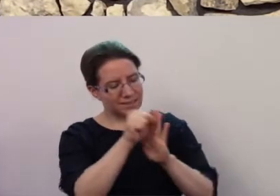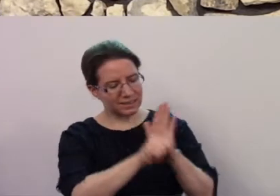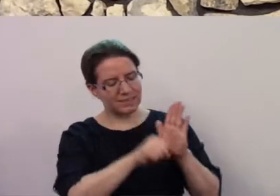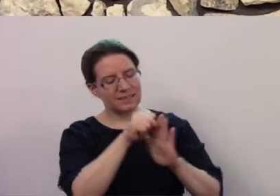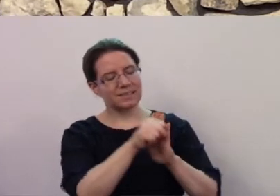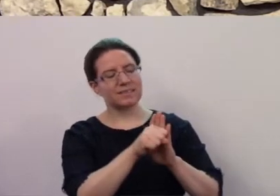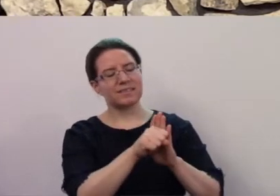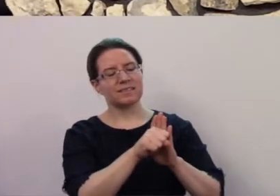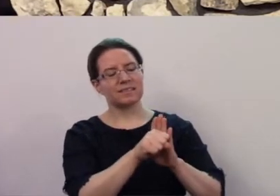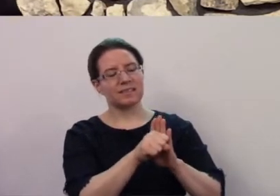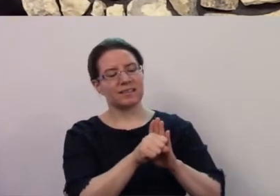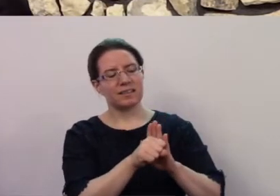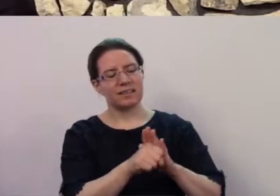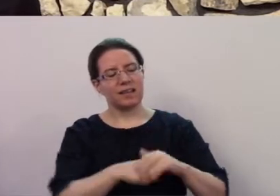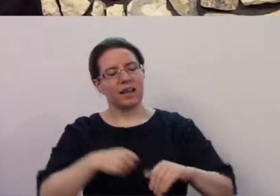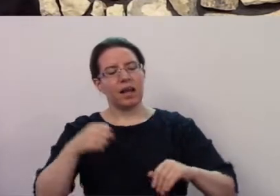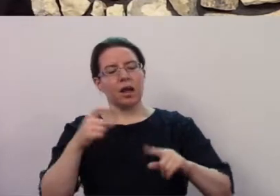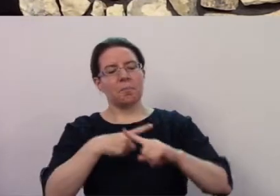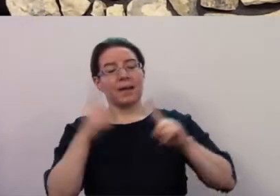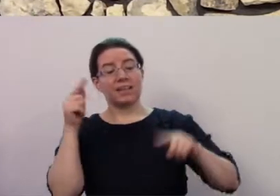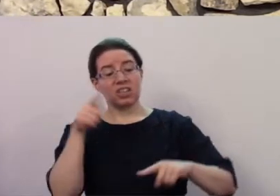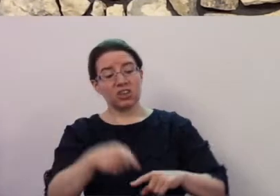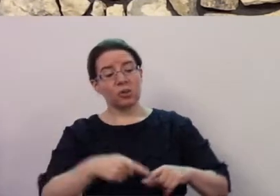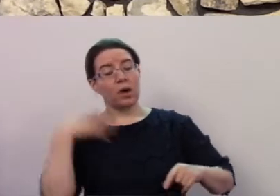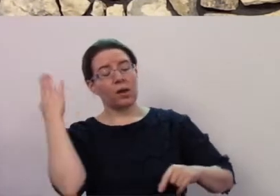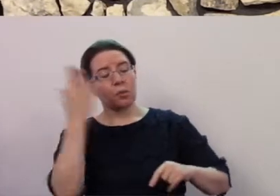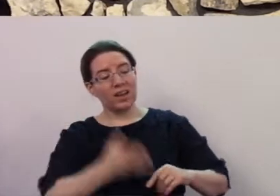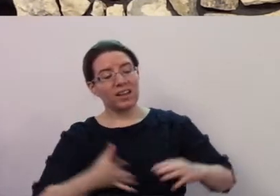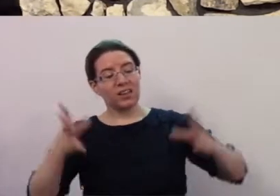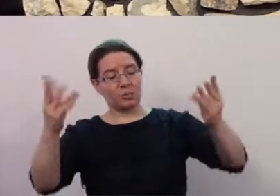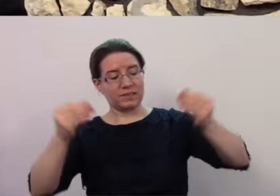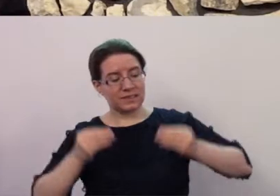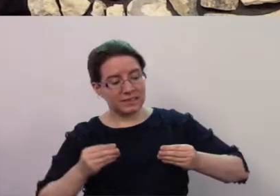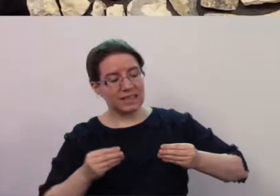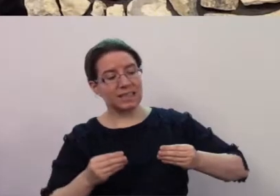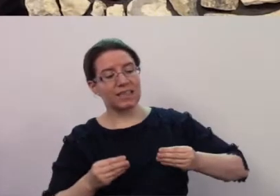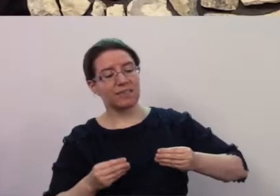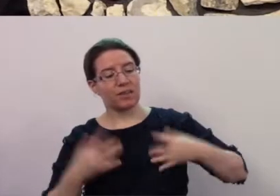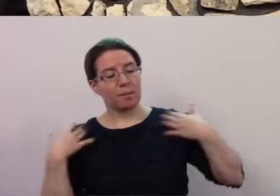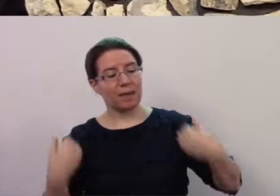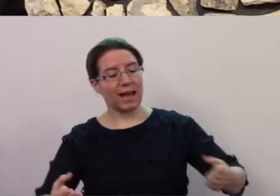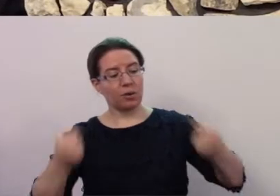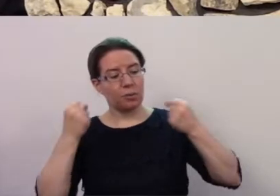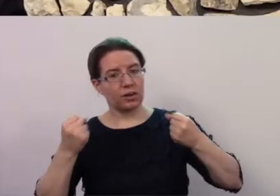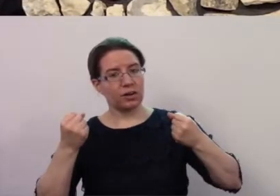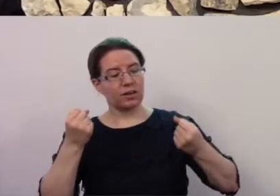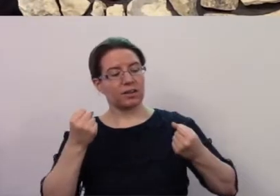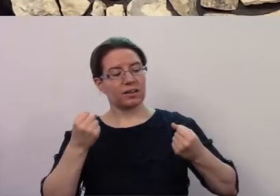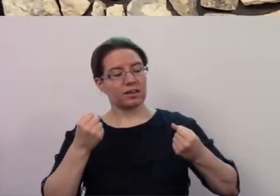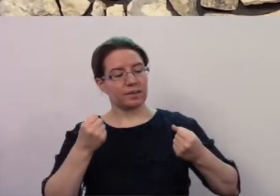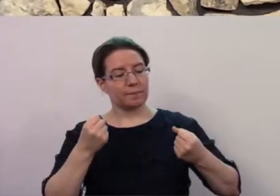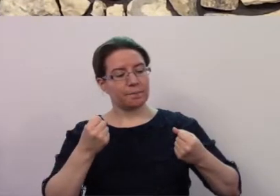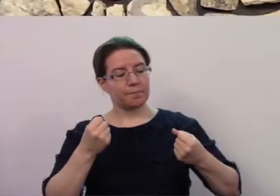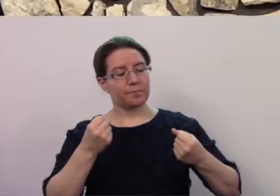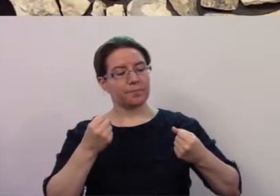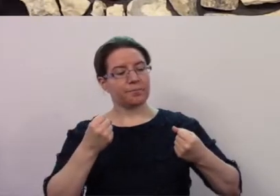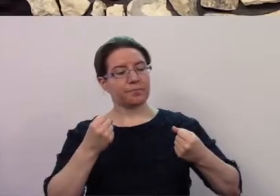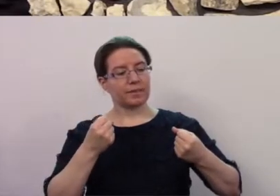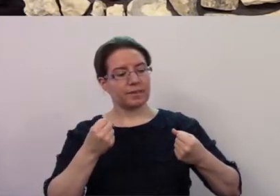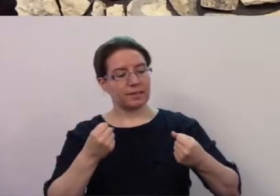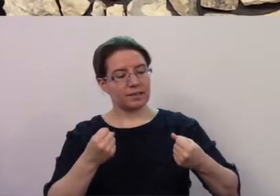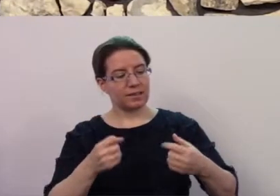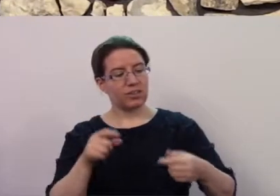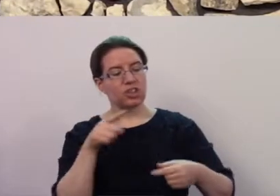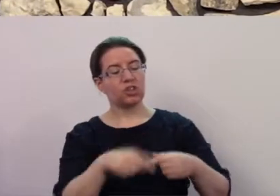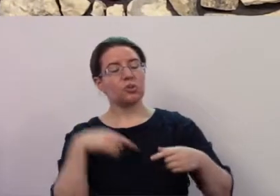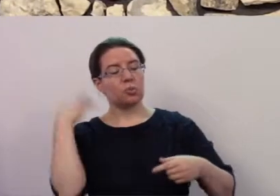which the Father hath put in his own power, but you shall receive the gift of the Holy Ghost.